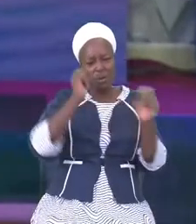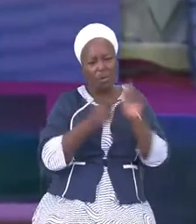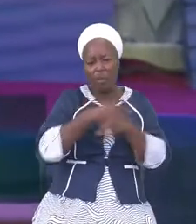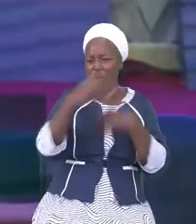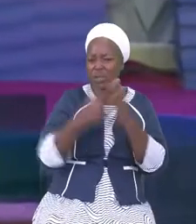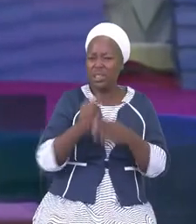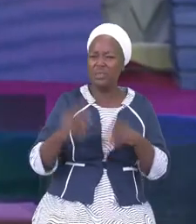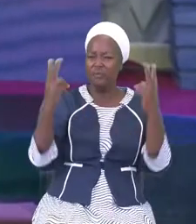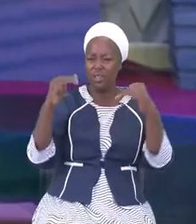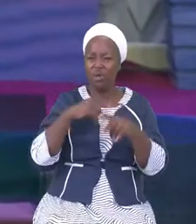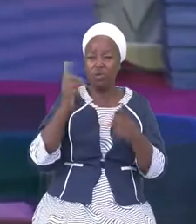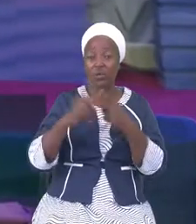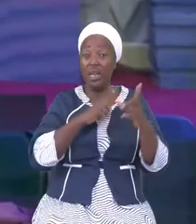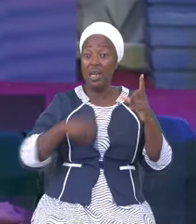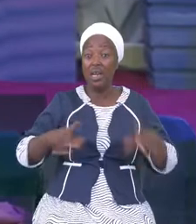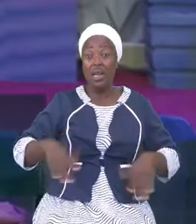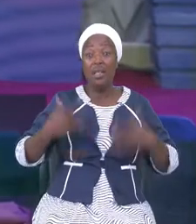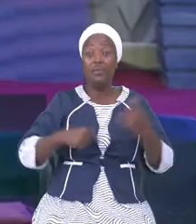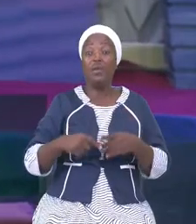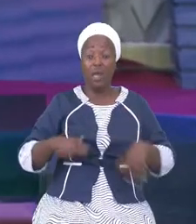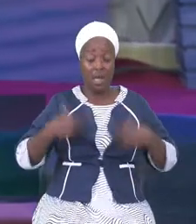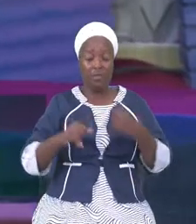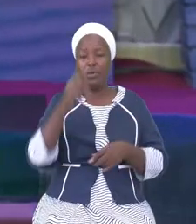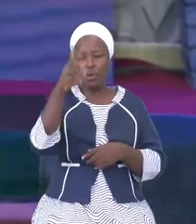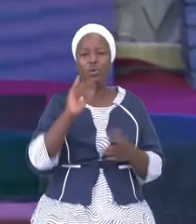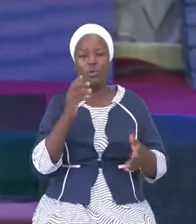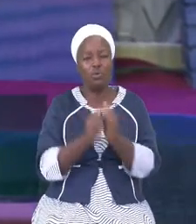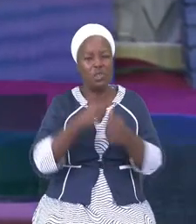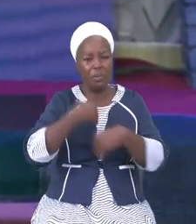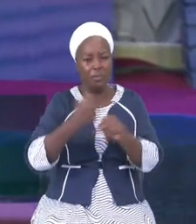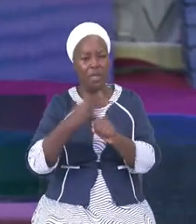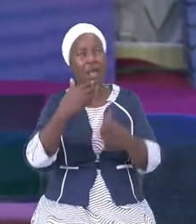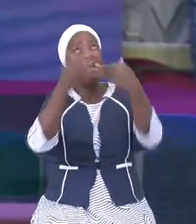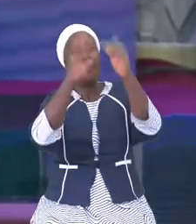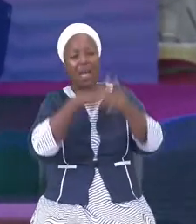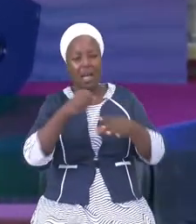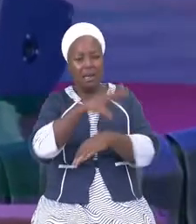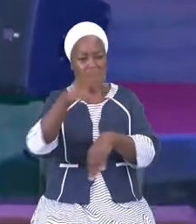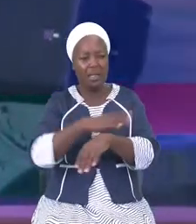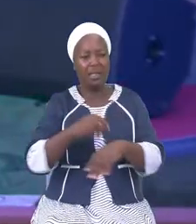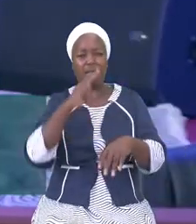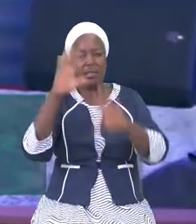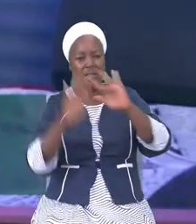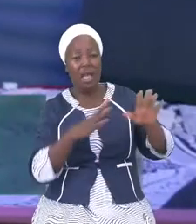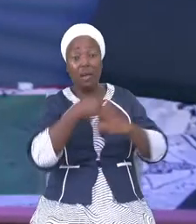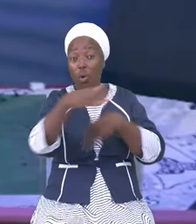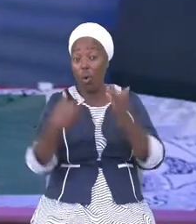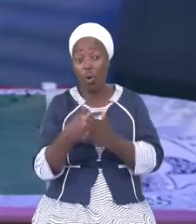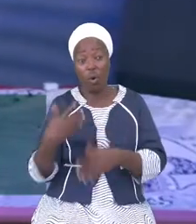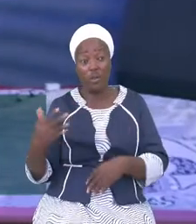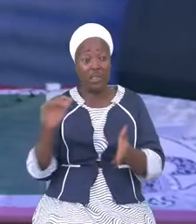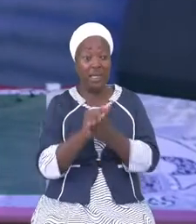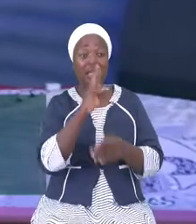the living God, which made heaven and earth and the sea and all things that